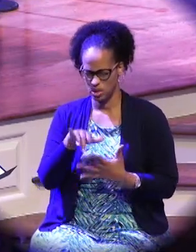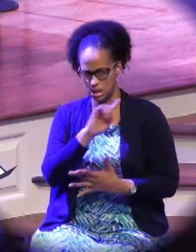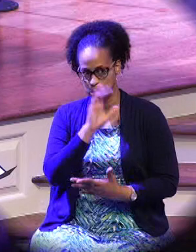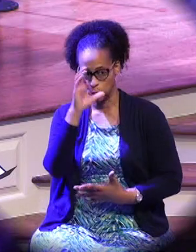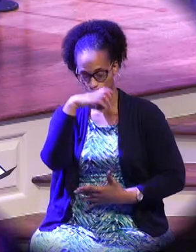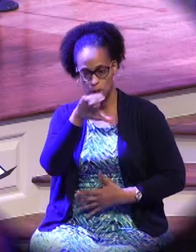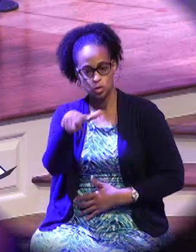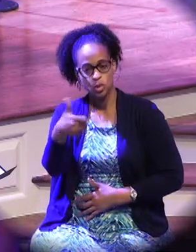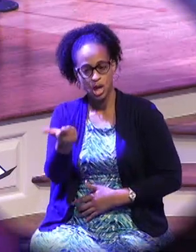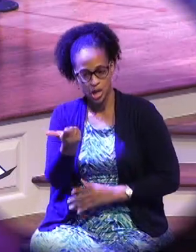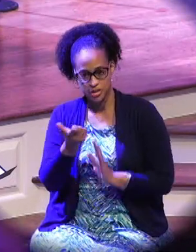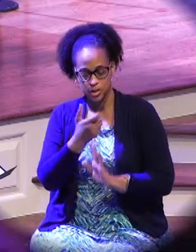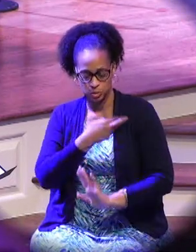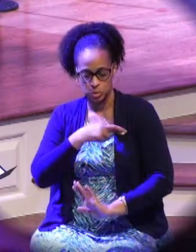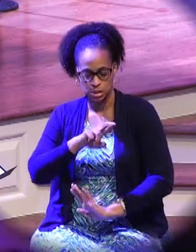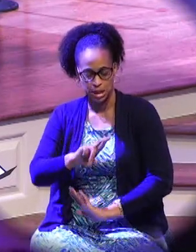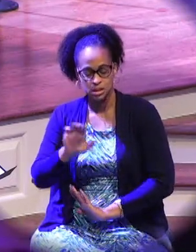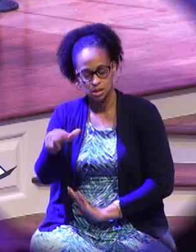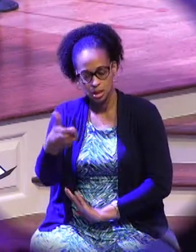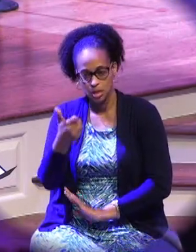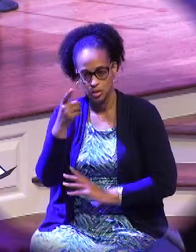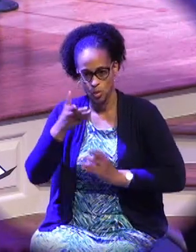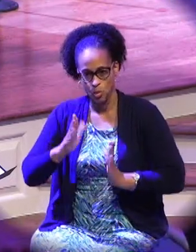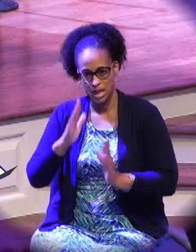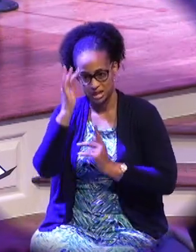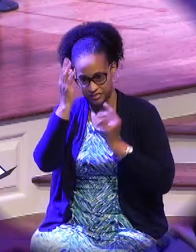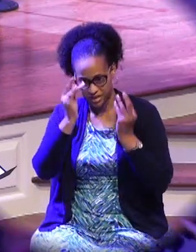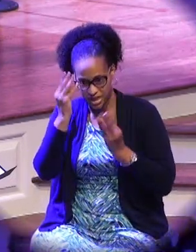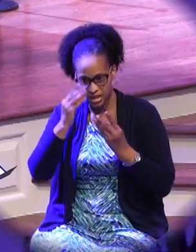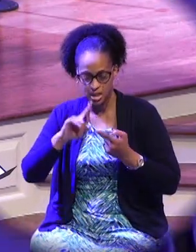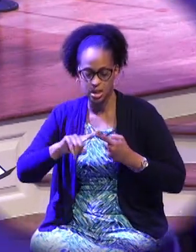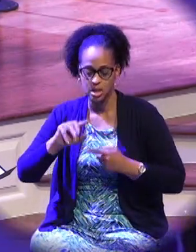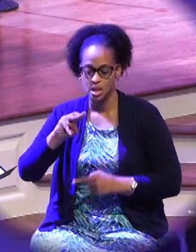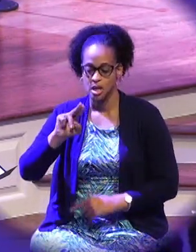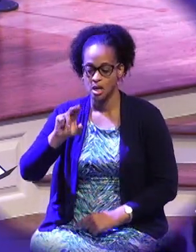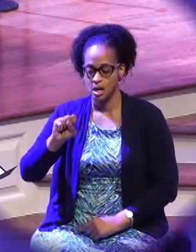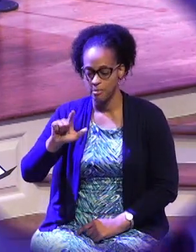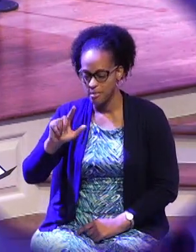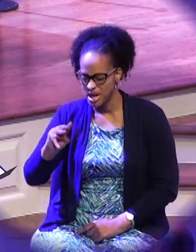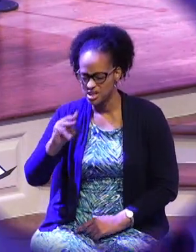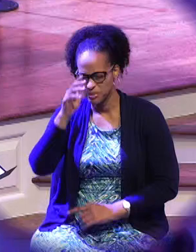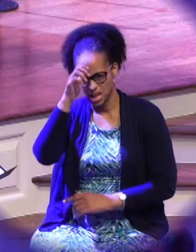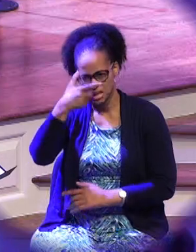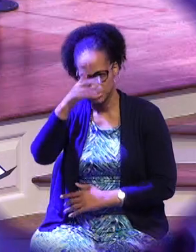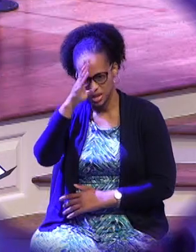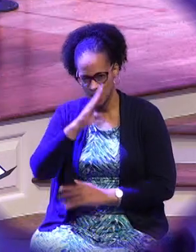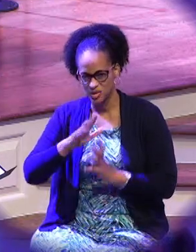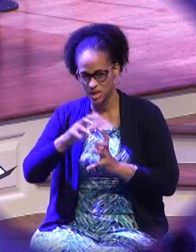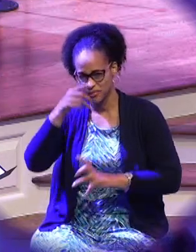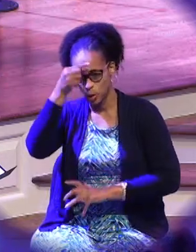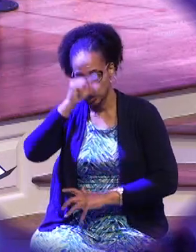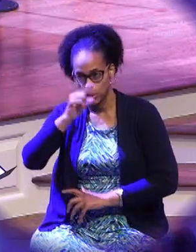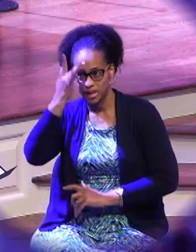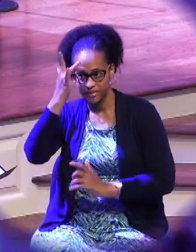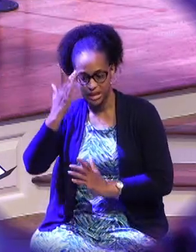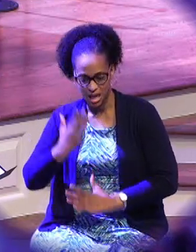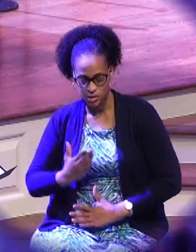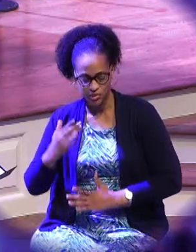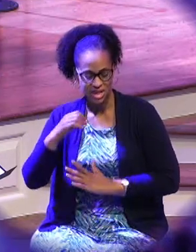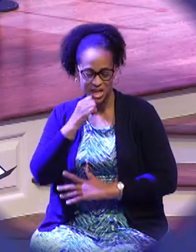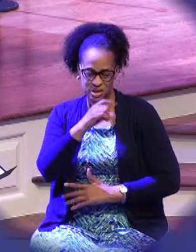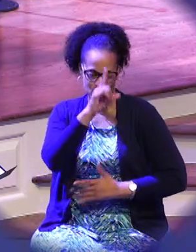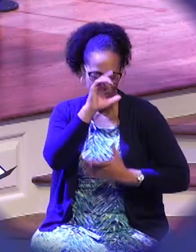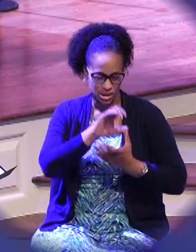many other ways of thinking in the world, whether a Muslim concept of God or really a lot of the Greek philosophers, not who